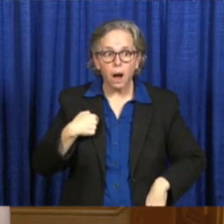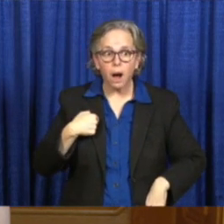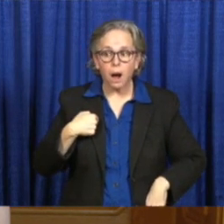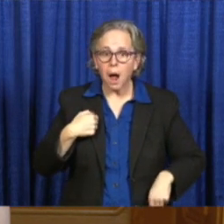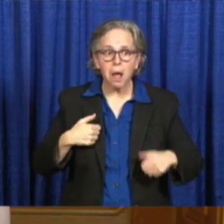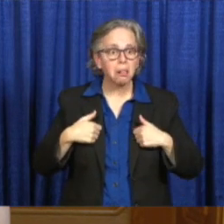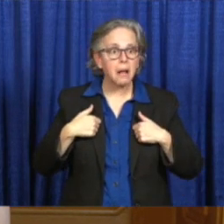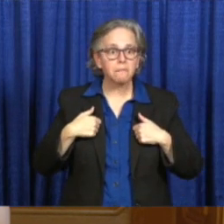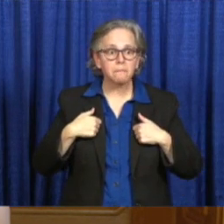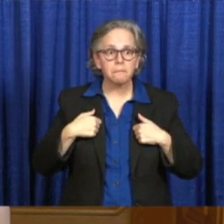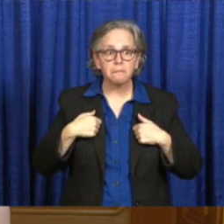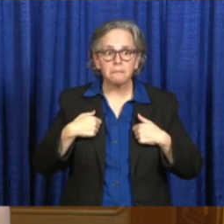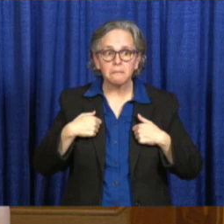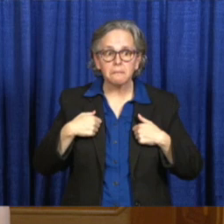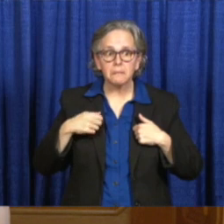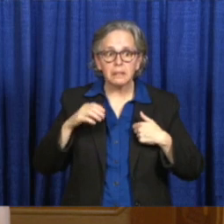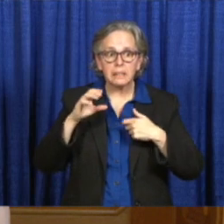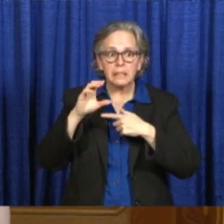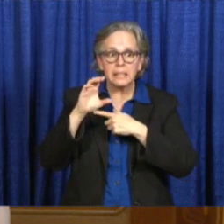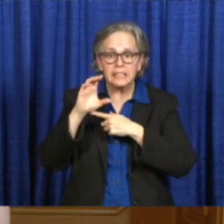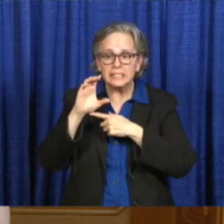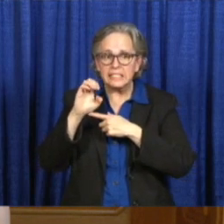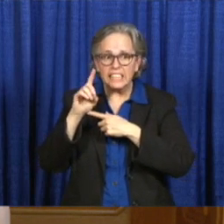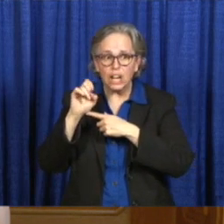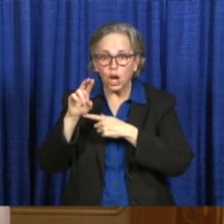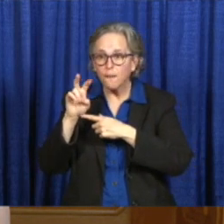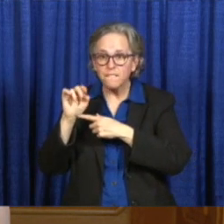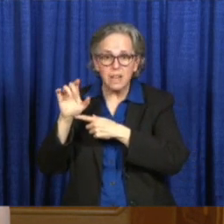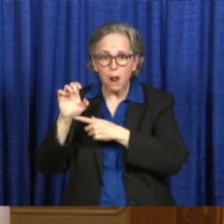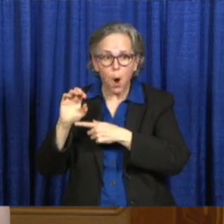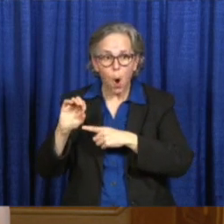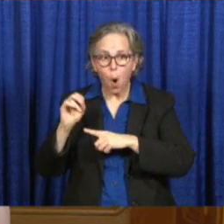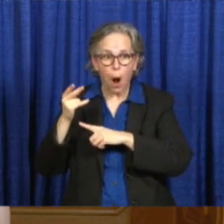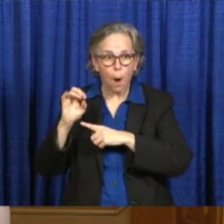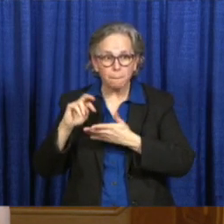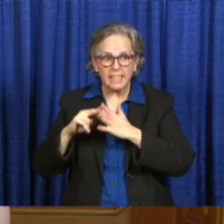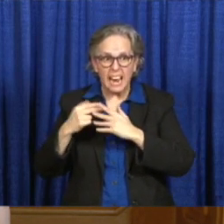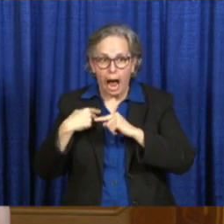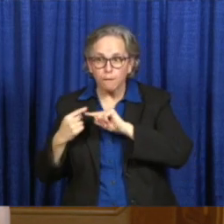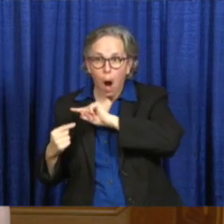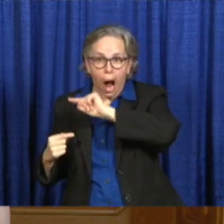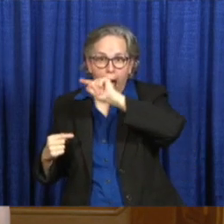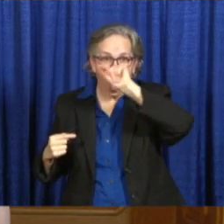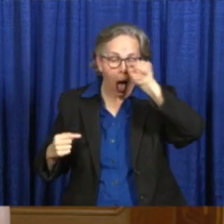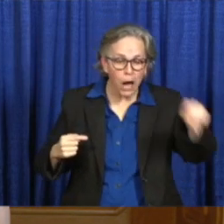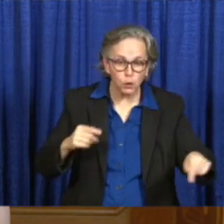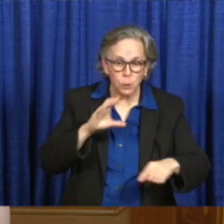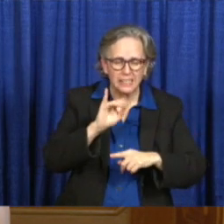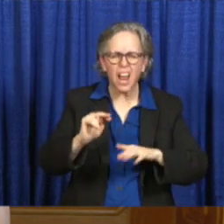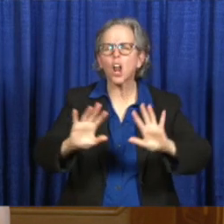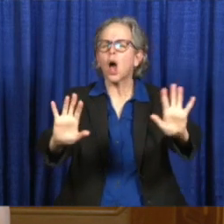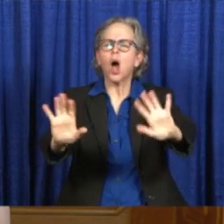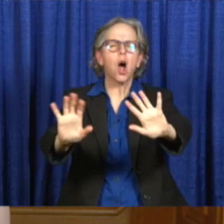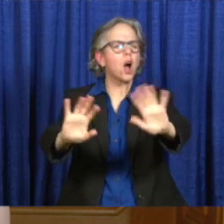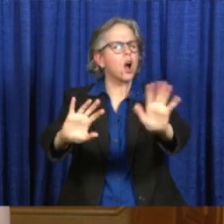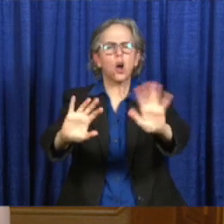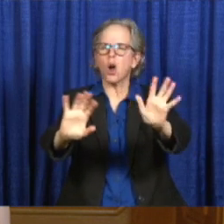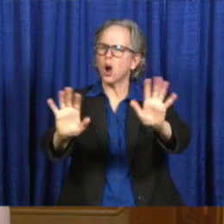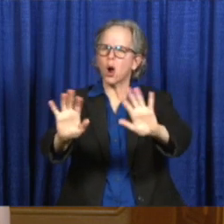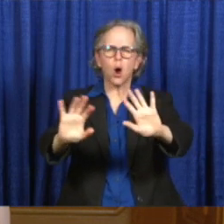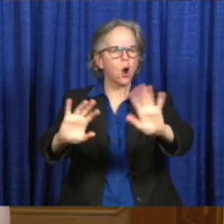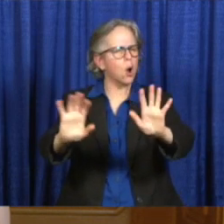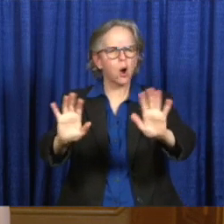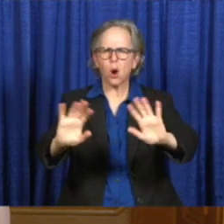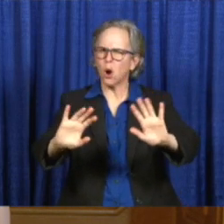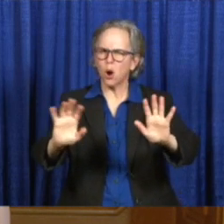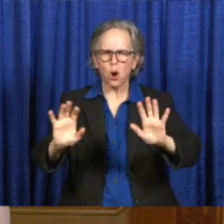necessarily end up in Cincinnati. But there's really two variables, and the reason we've divided